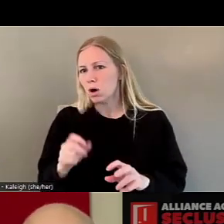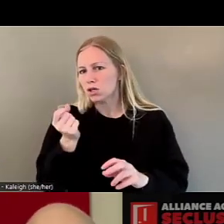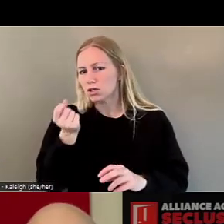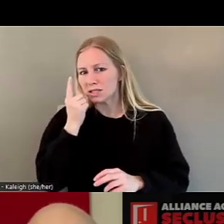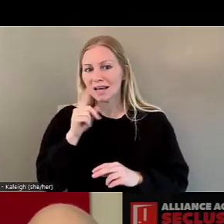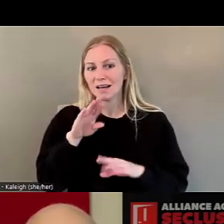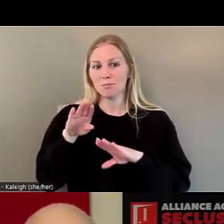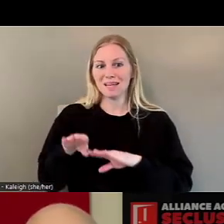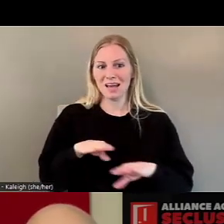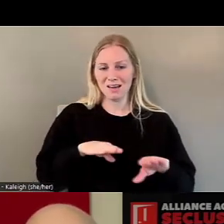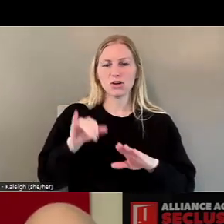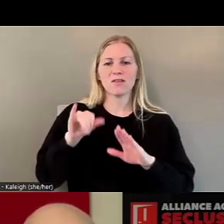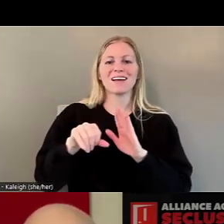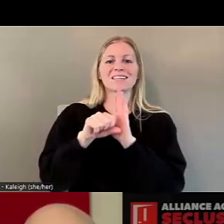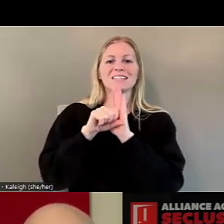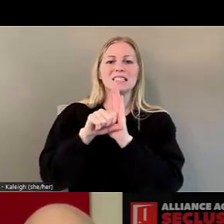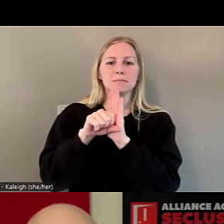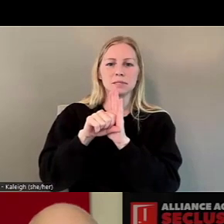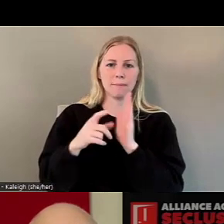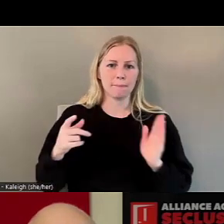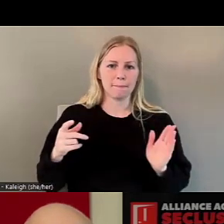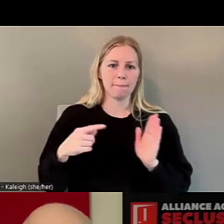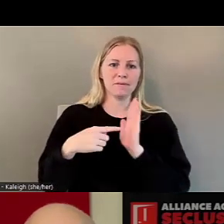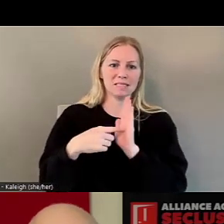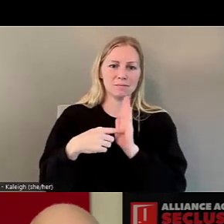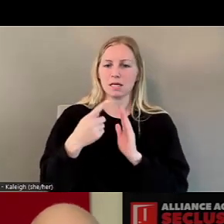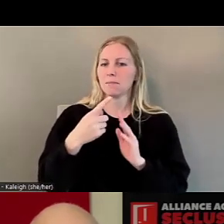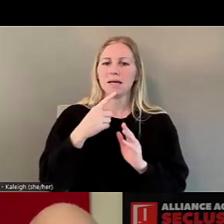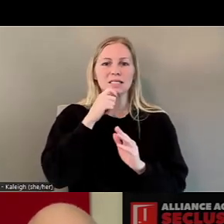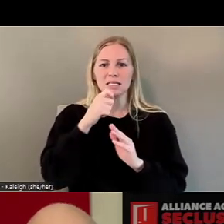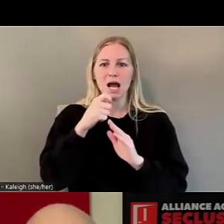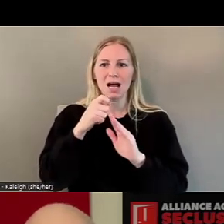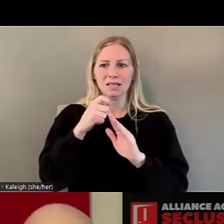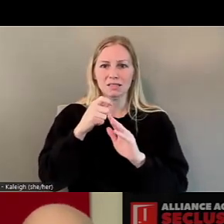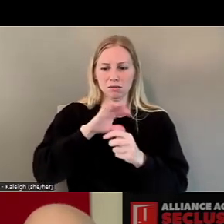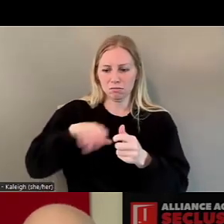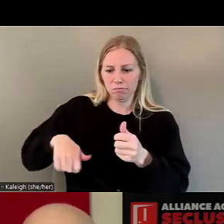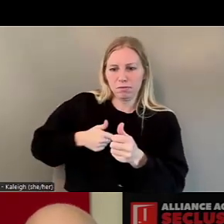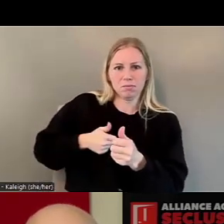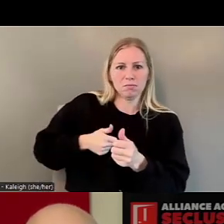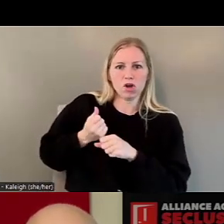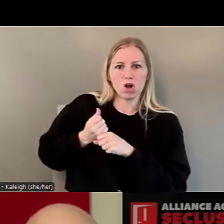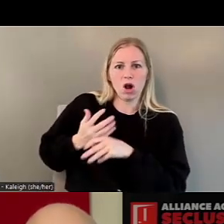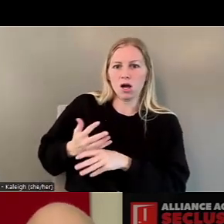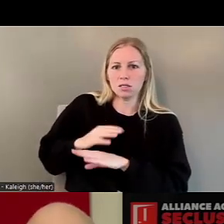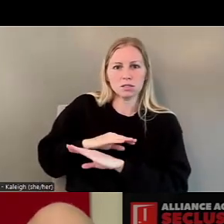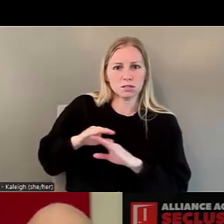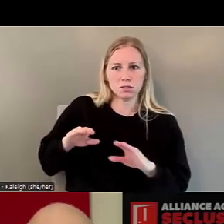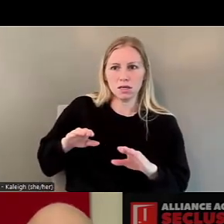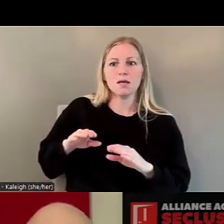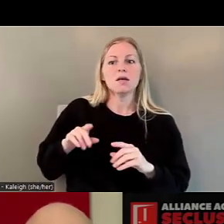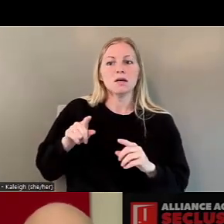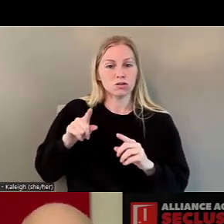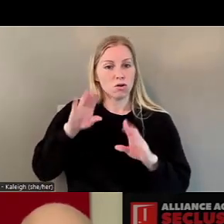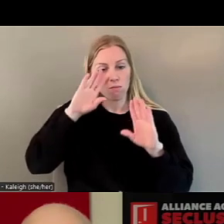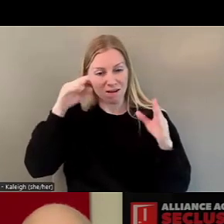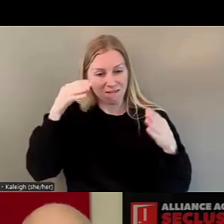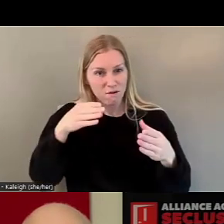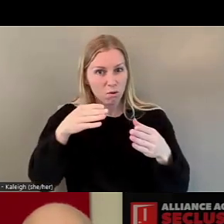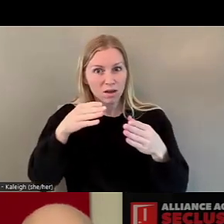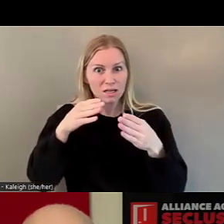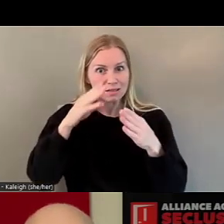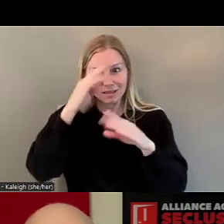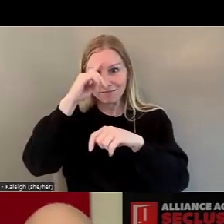symptom. Behavior is not the underlying cause. By focusing on the behavior, we're often missing